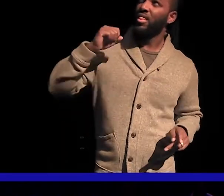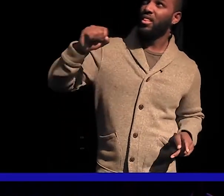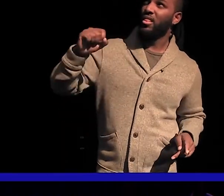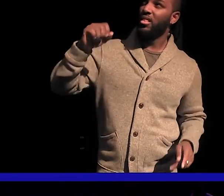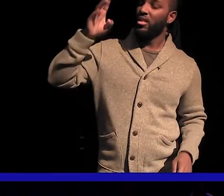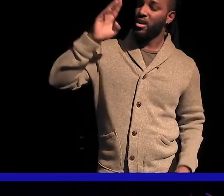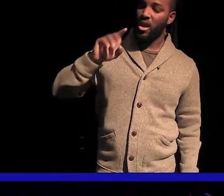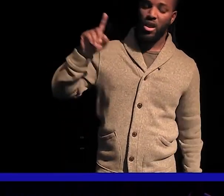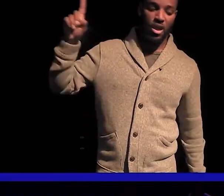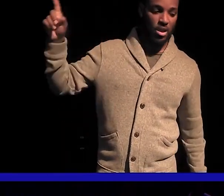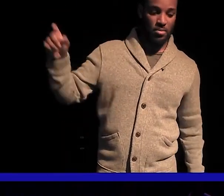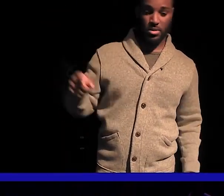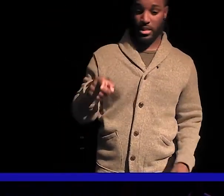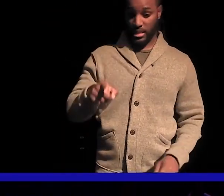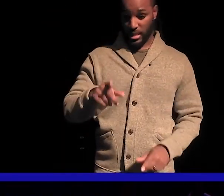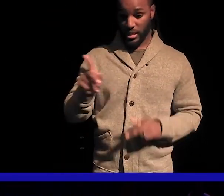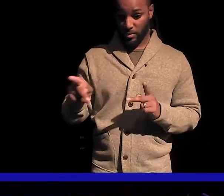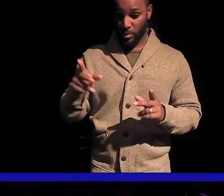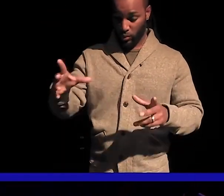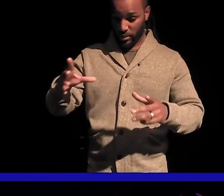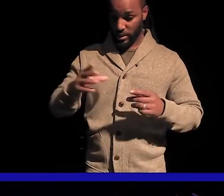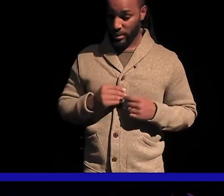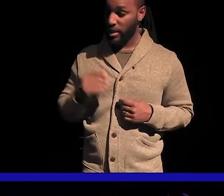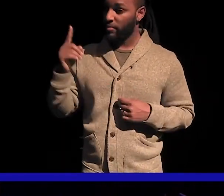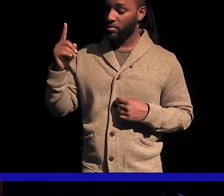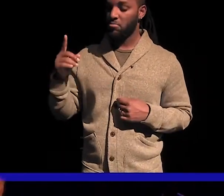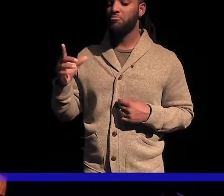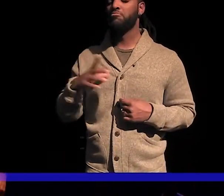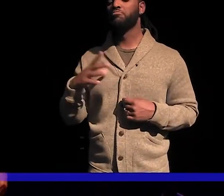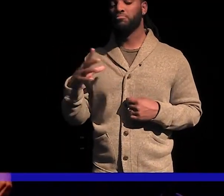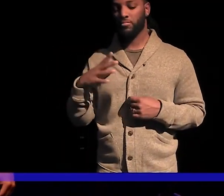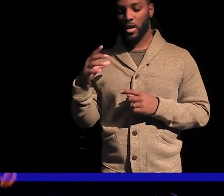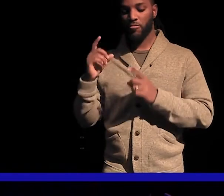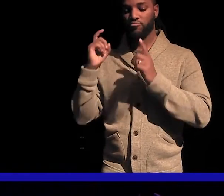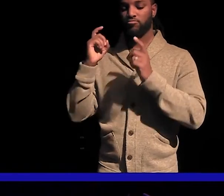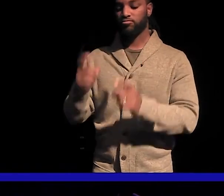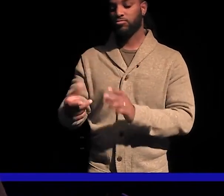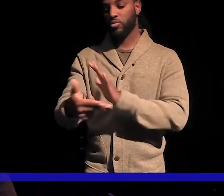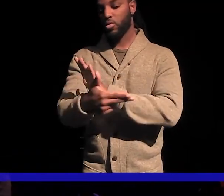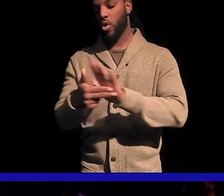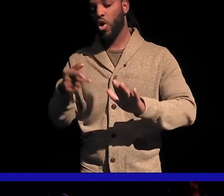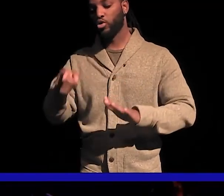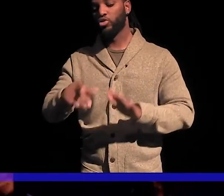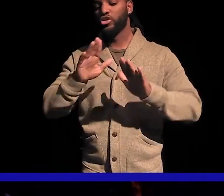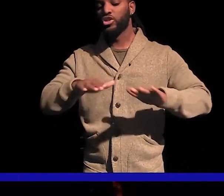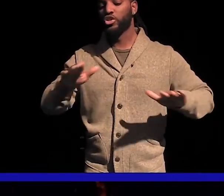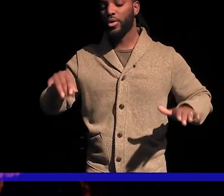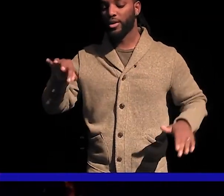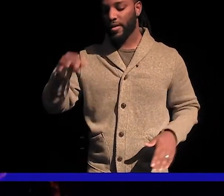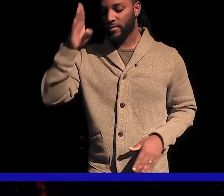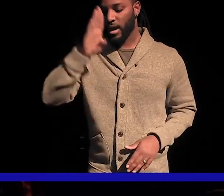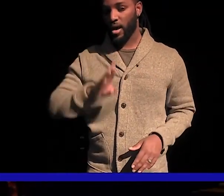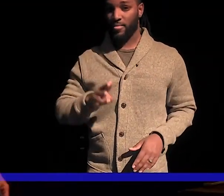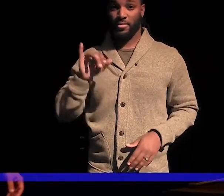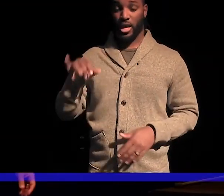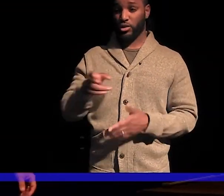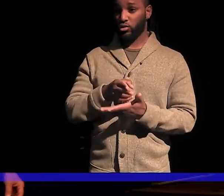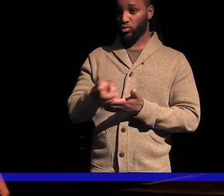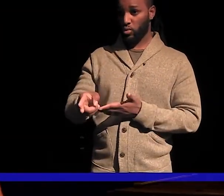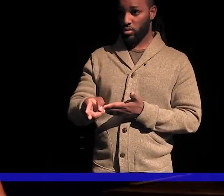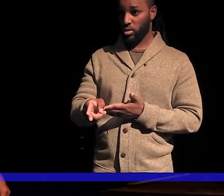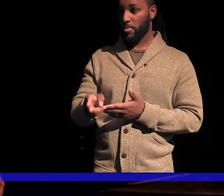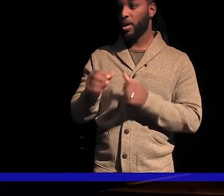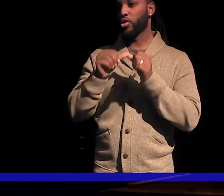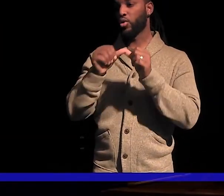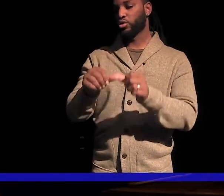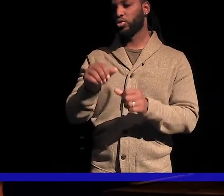them he gave the power, the authority to be called children of God. That is the objective truth. But then it goes on in